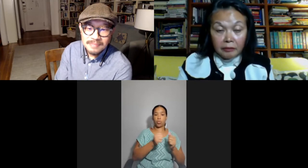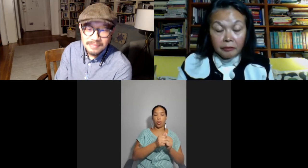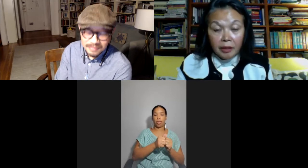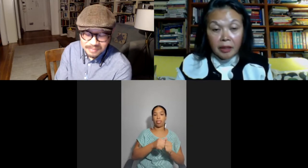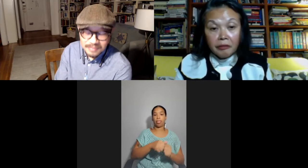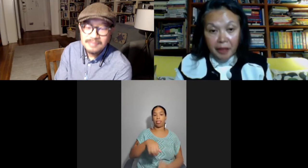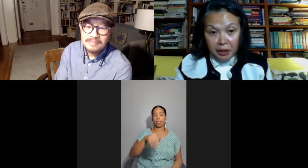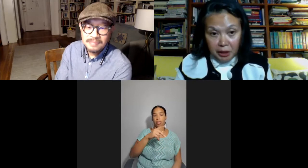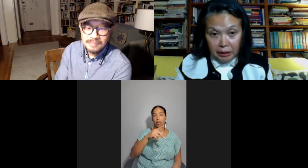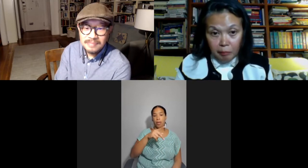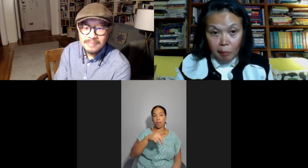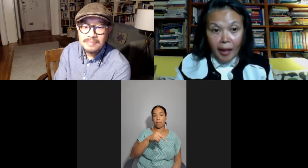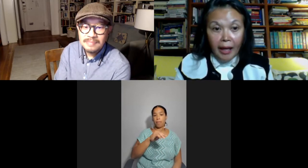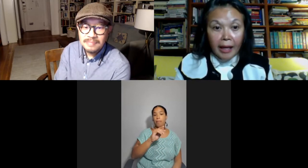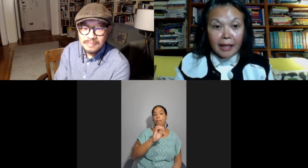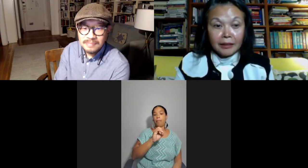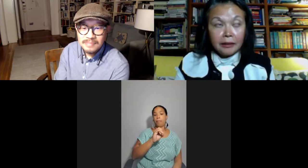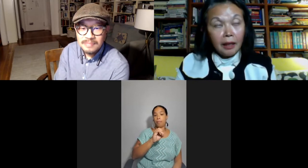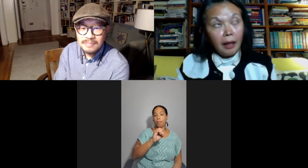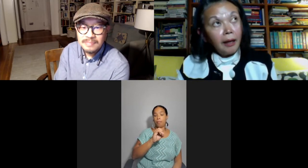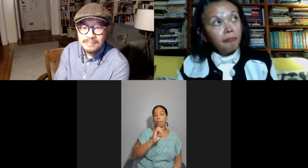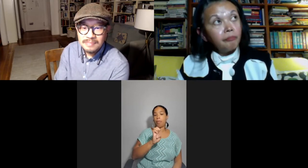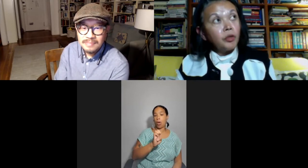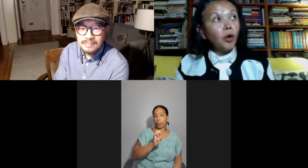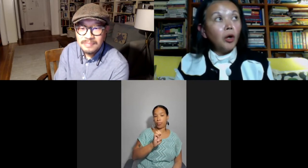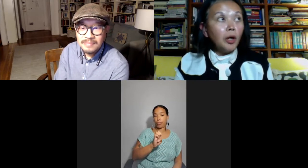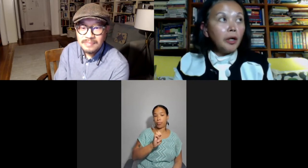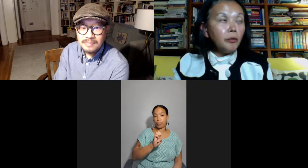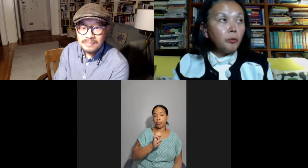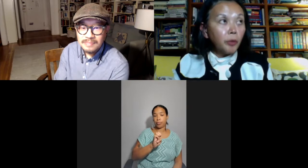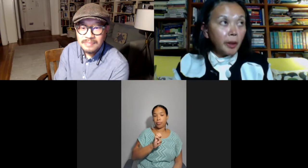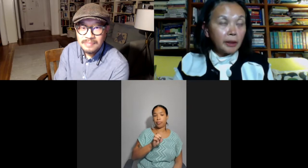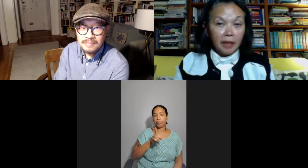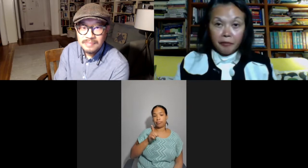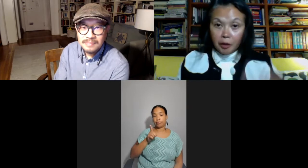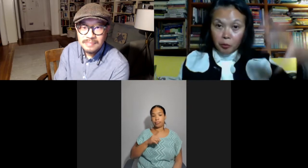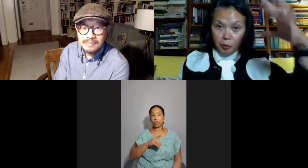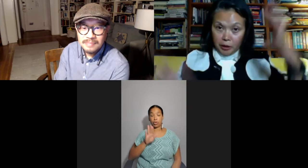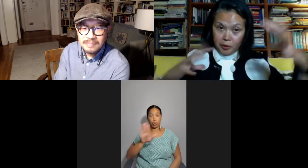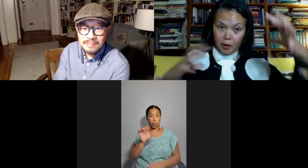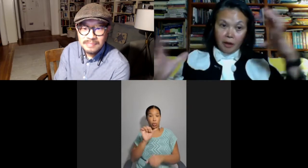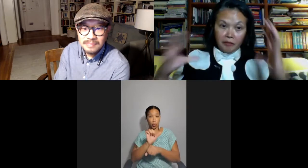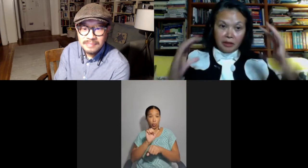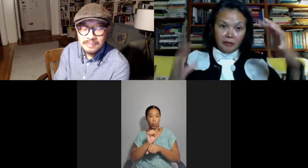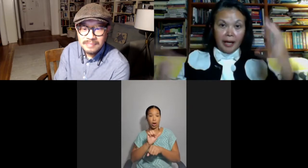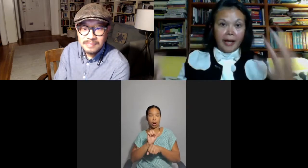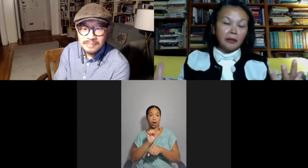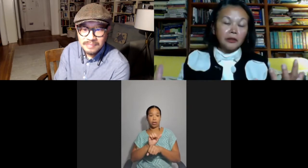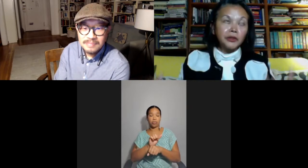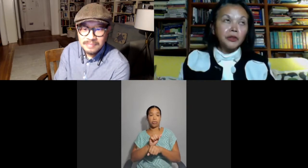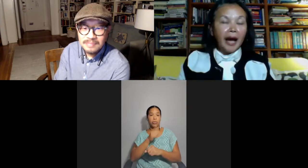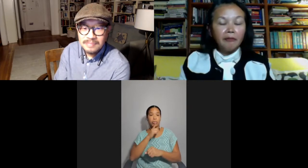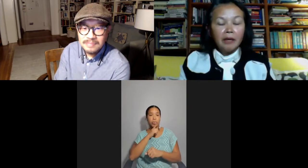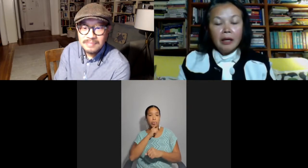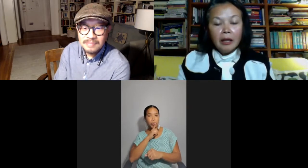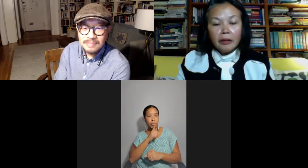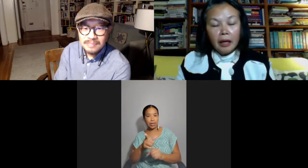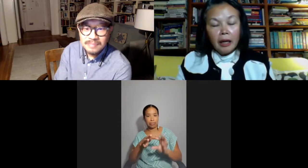detective fiction. And your work definitely works with all of these different angles. You